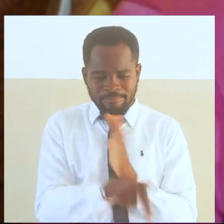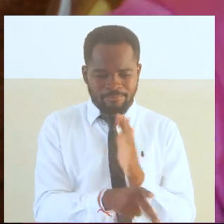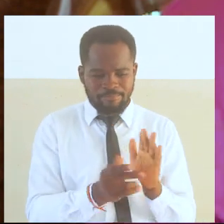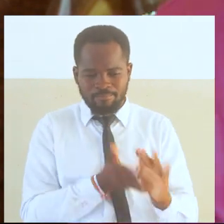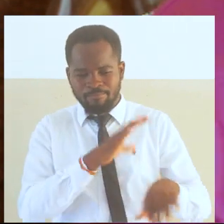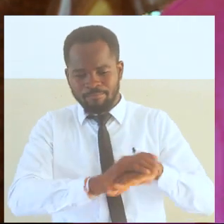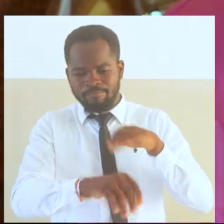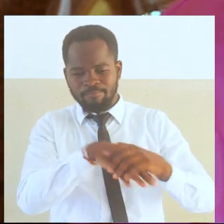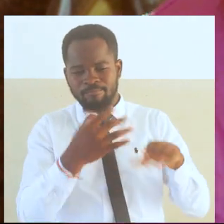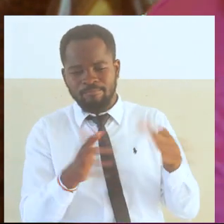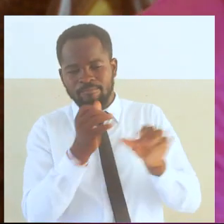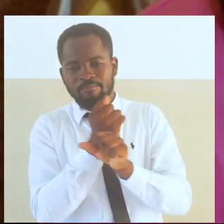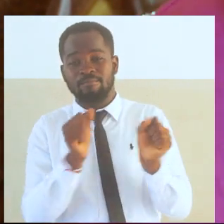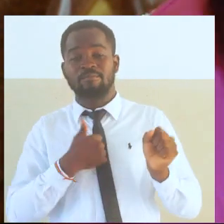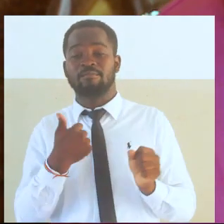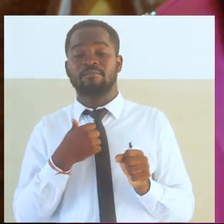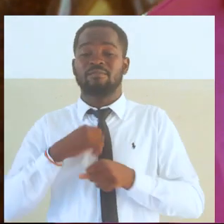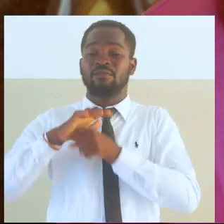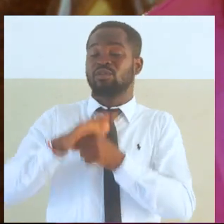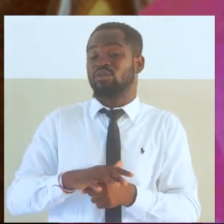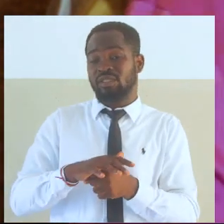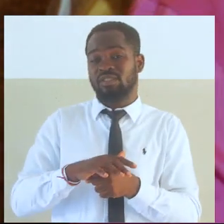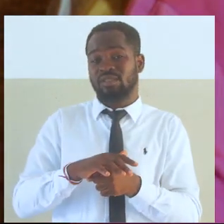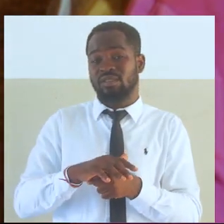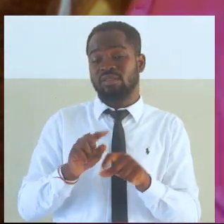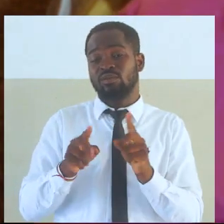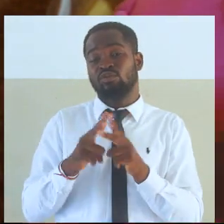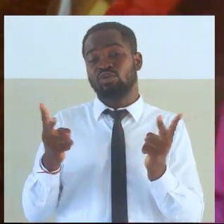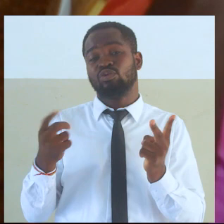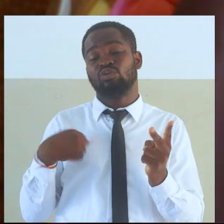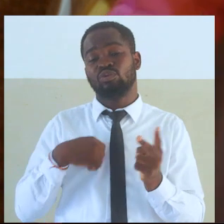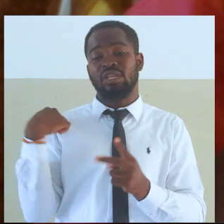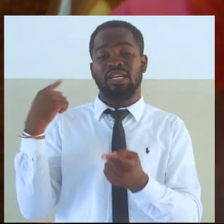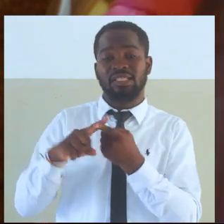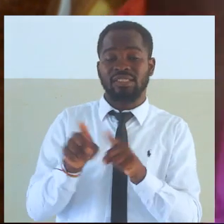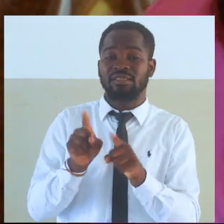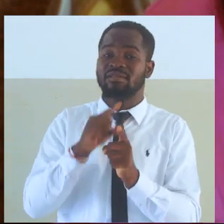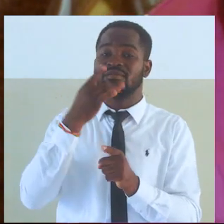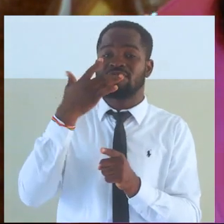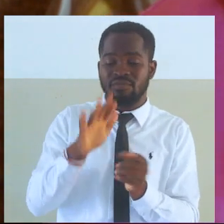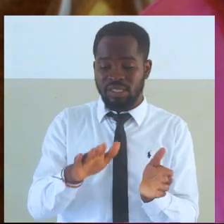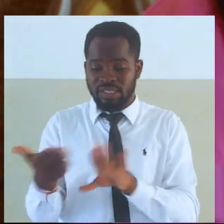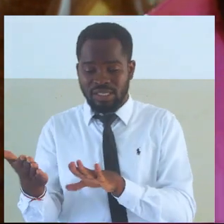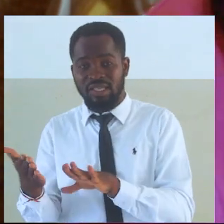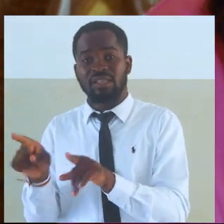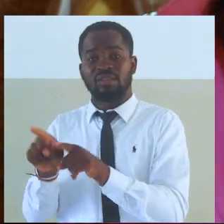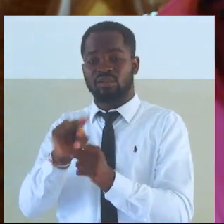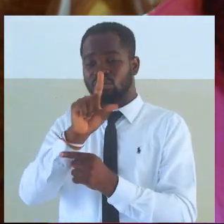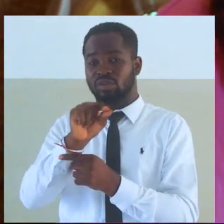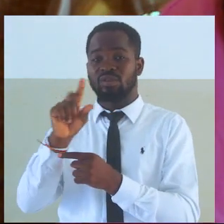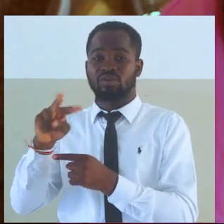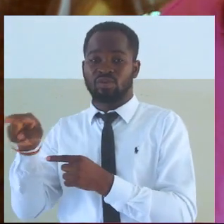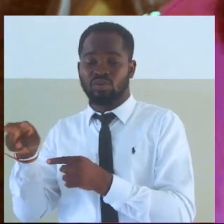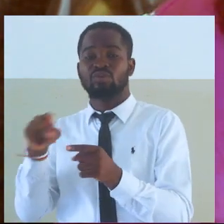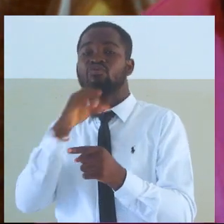I don't know what to do. In fact, there's one time I don't want to go to work because just knowing that I'll go and come back with wet